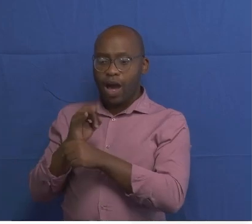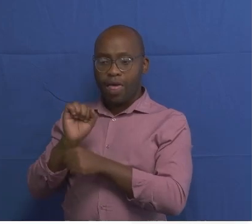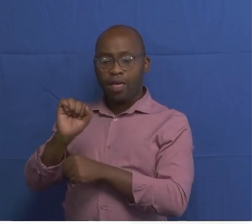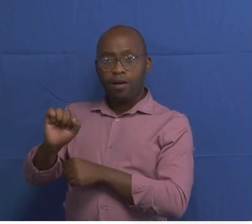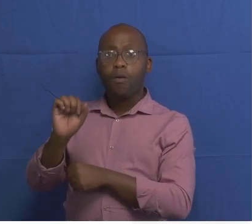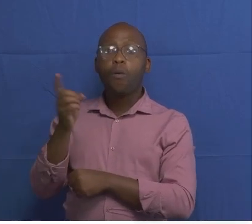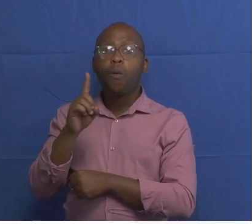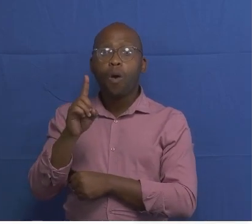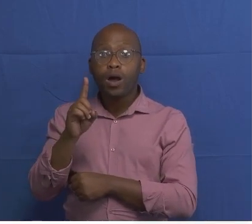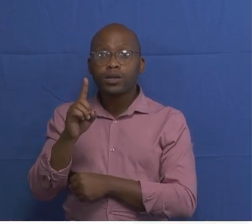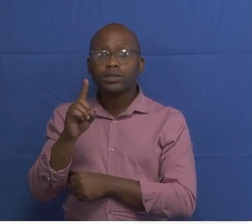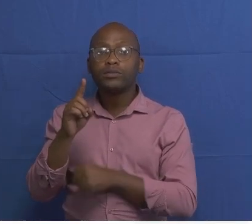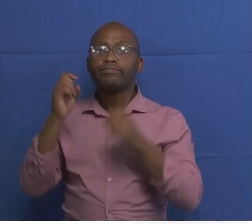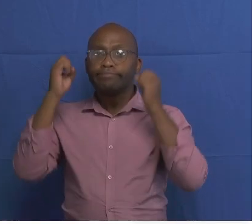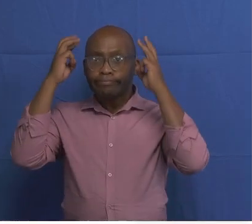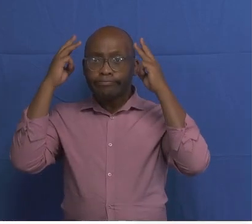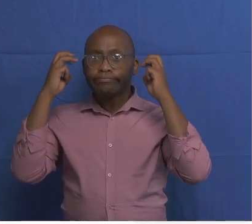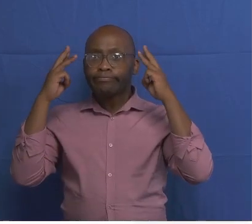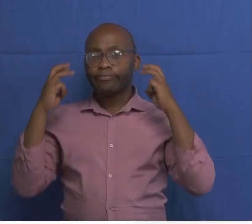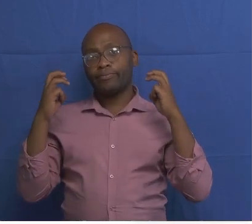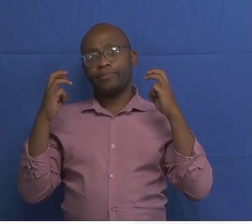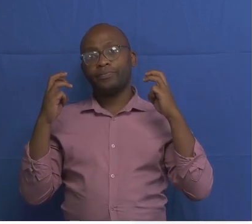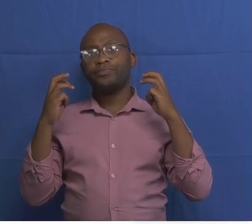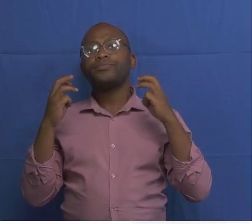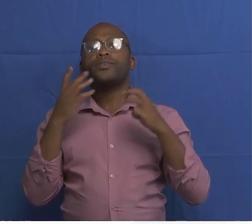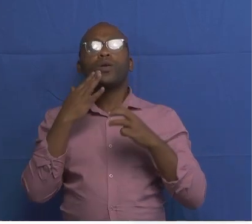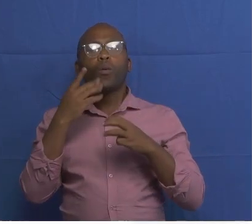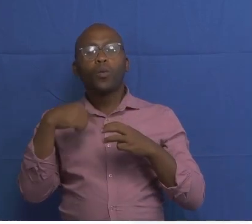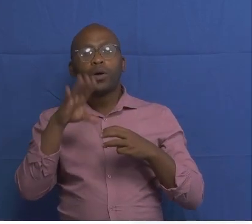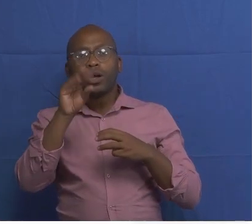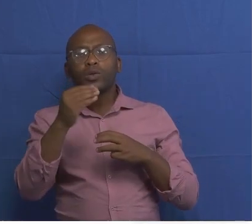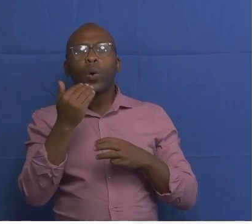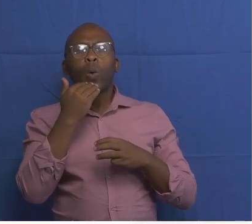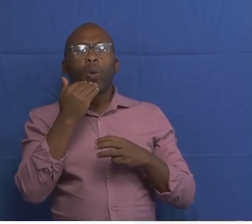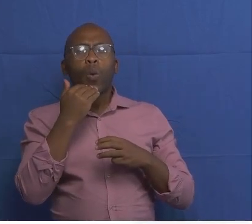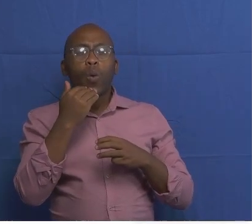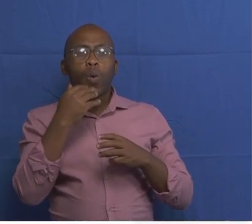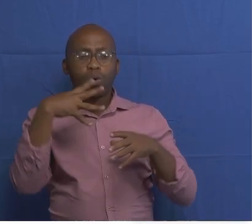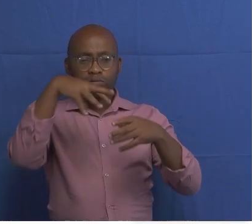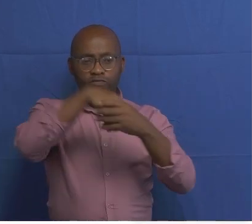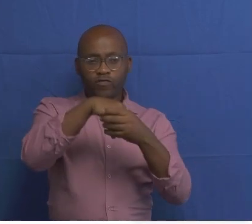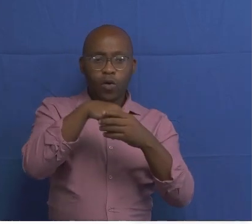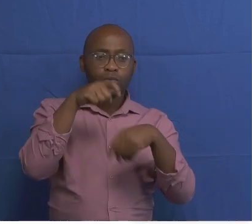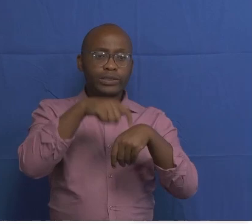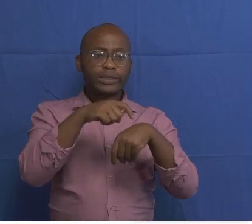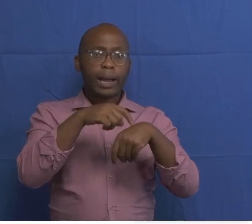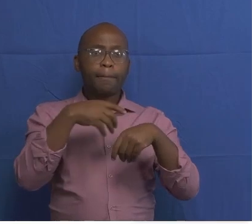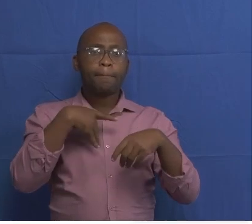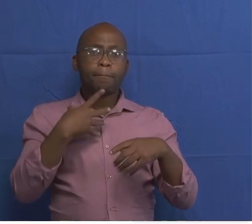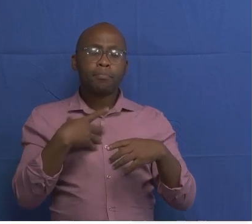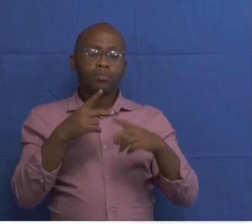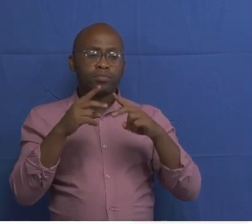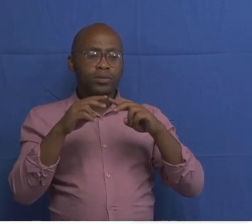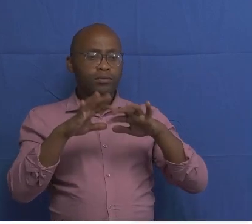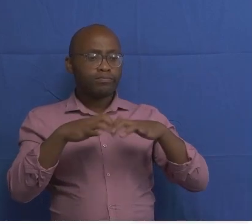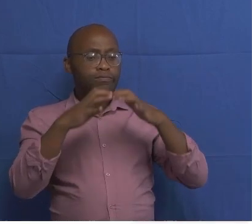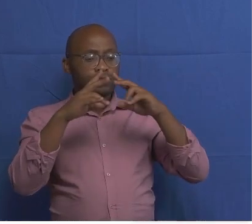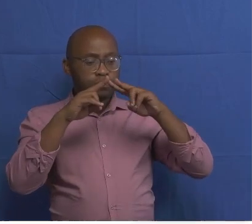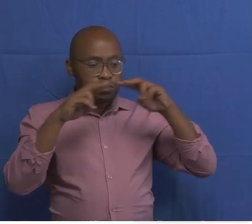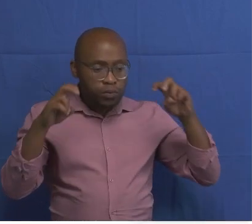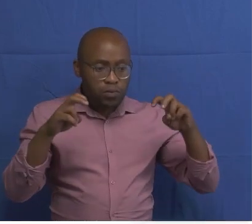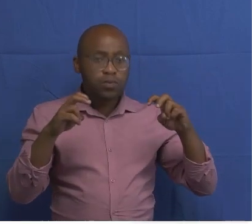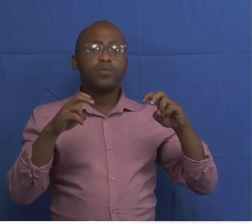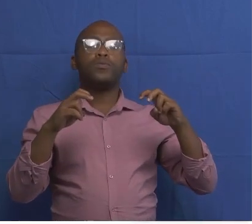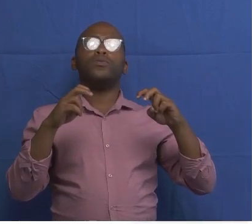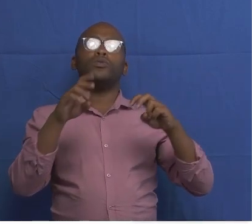scientists that are involved in the discovery of DNA and who were the ones that were involved in the discovery of the double helix